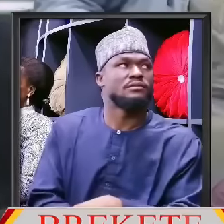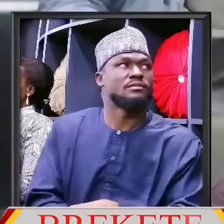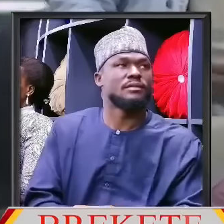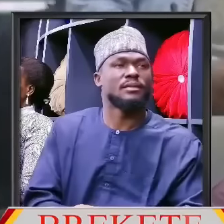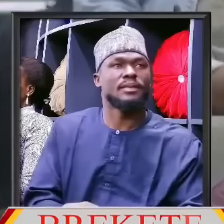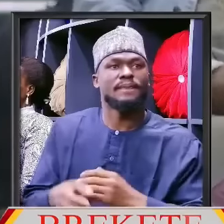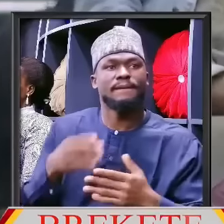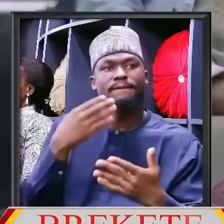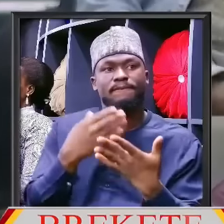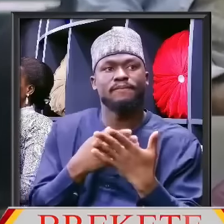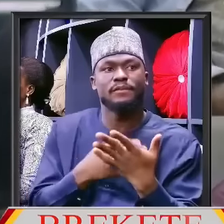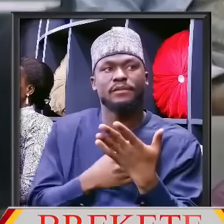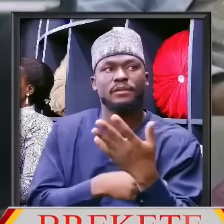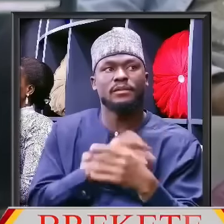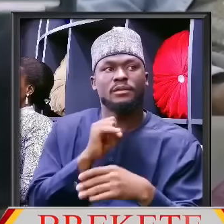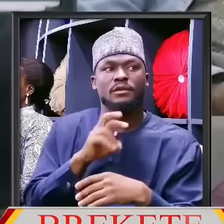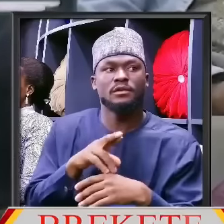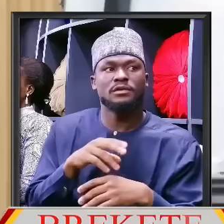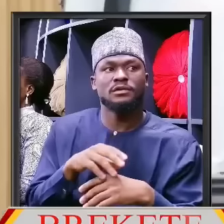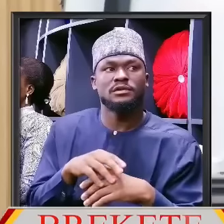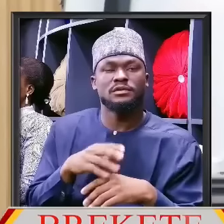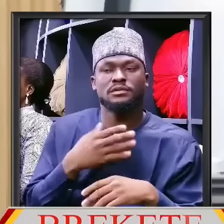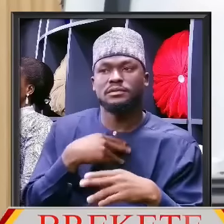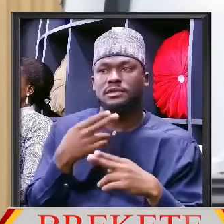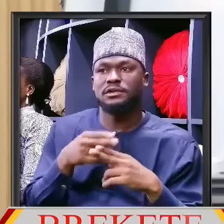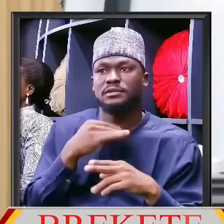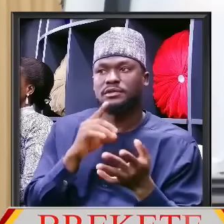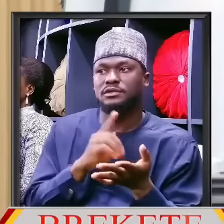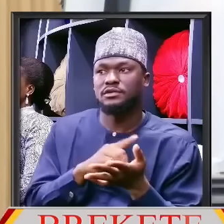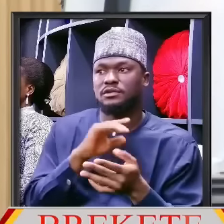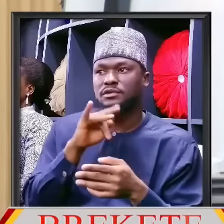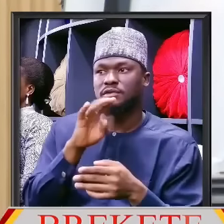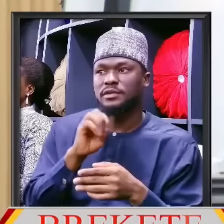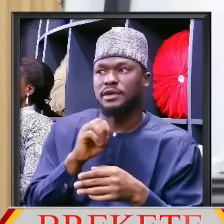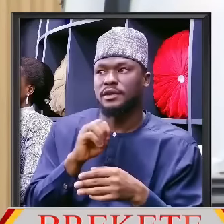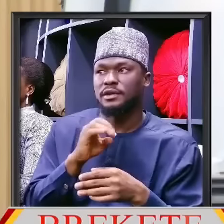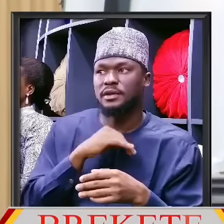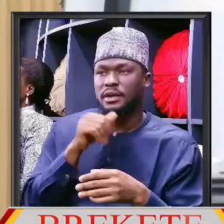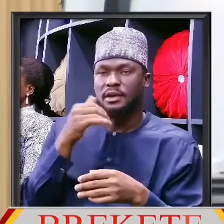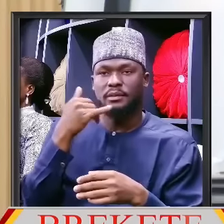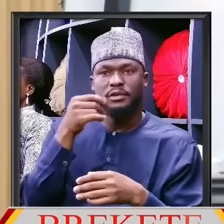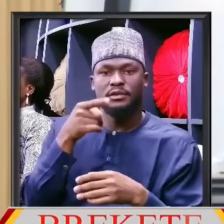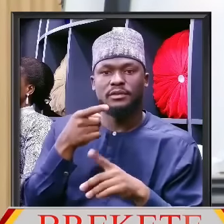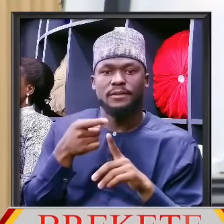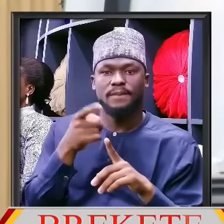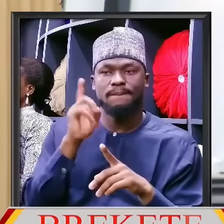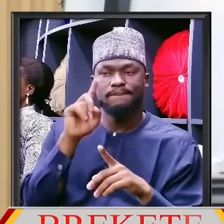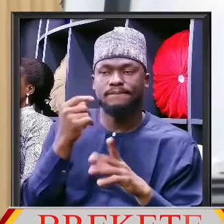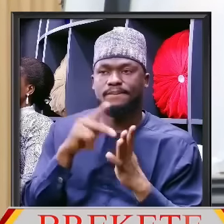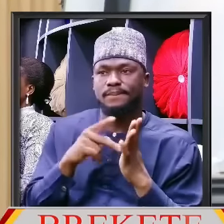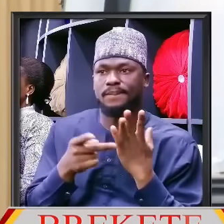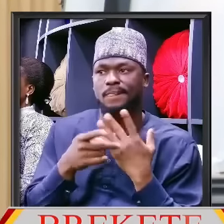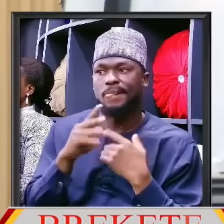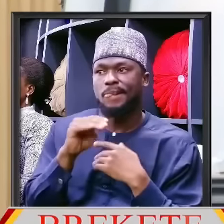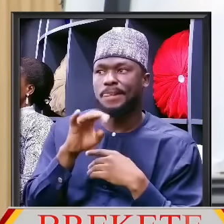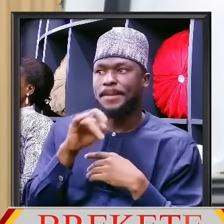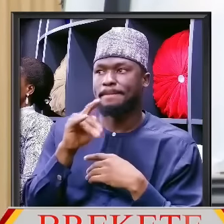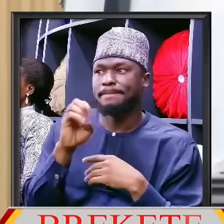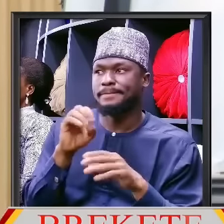sir. Good morning. Yes, my name is Consultant Ike. I they call you from the program Brekete